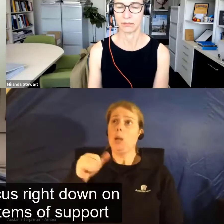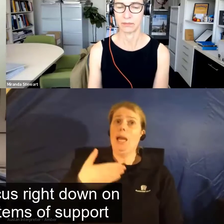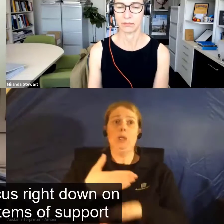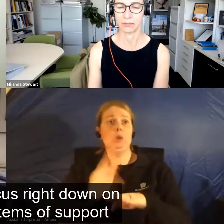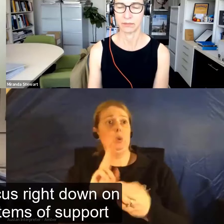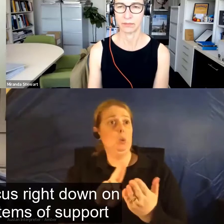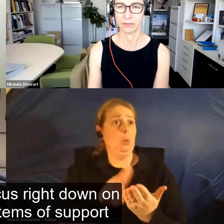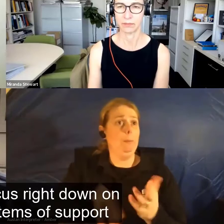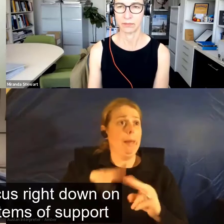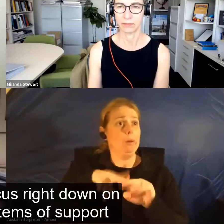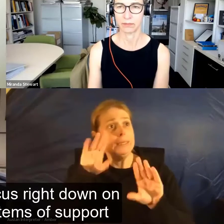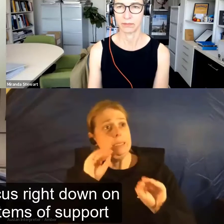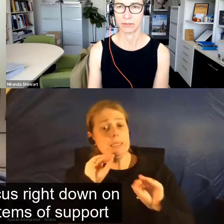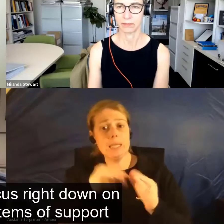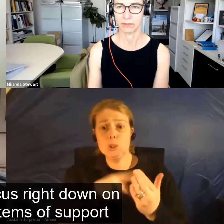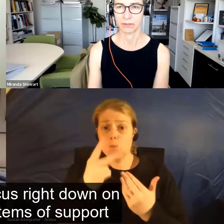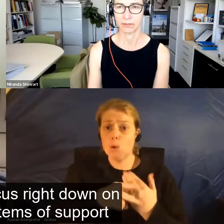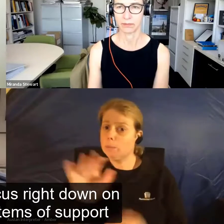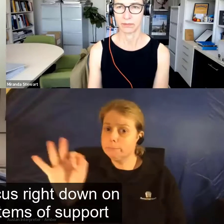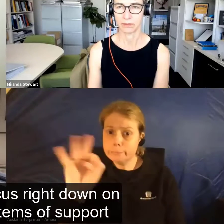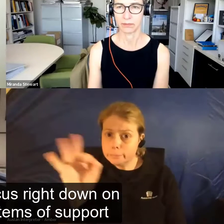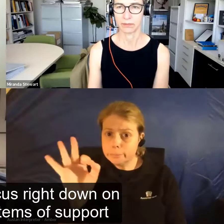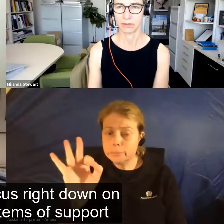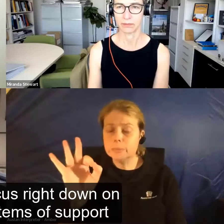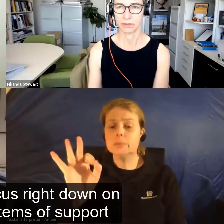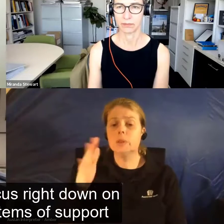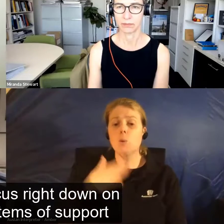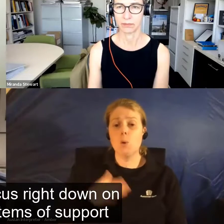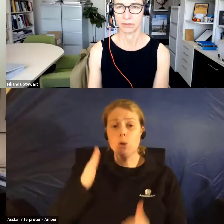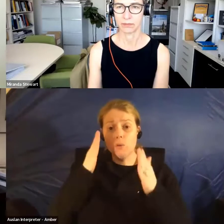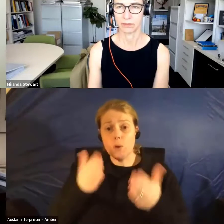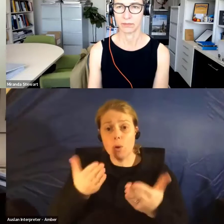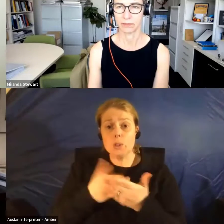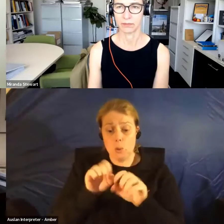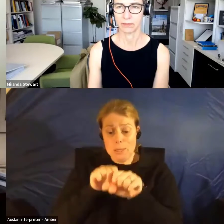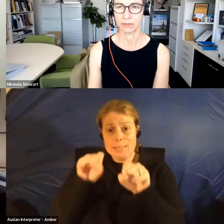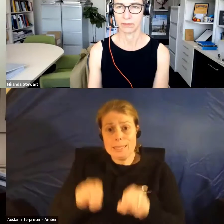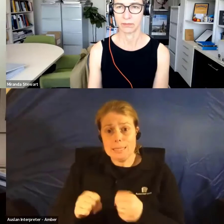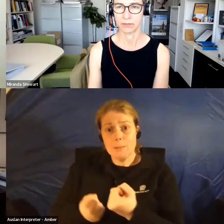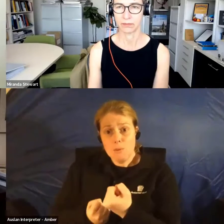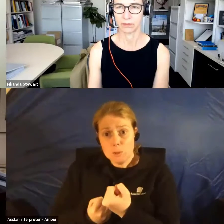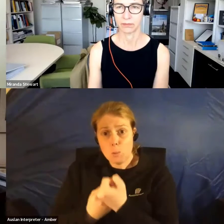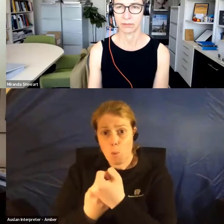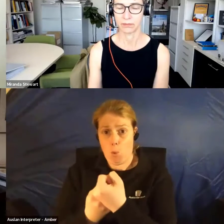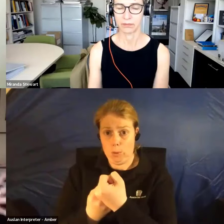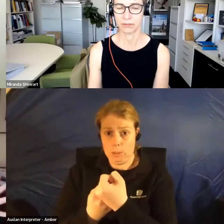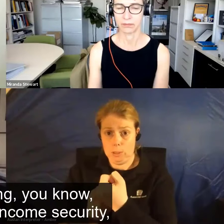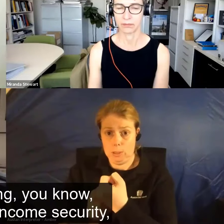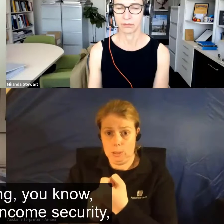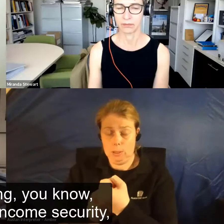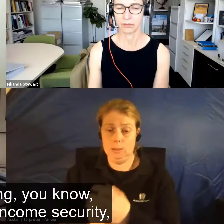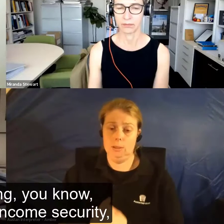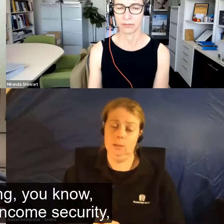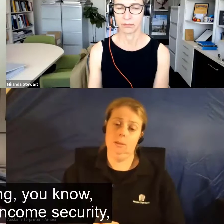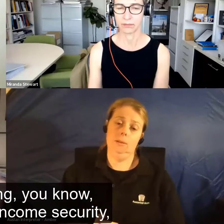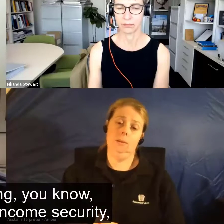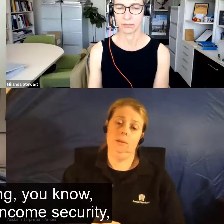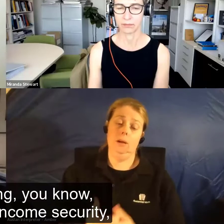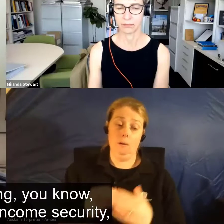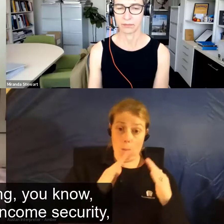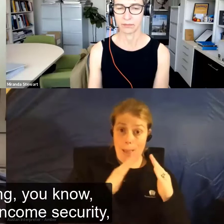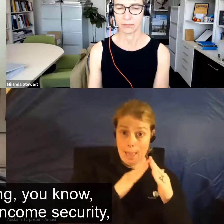We need to focus right down on the basic systems of support from